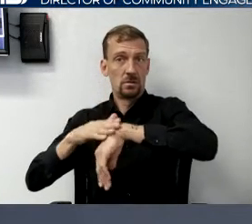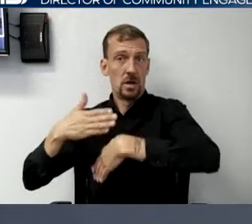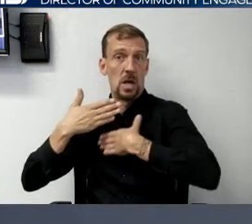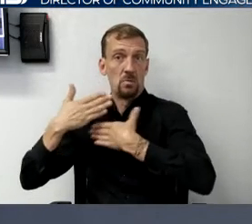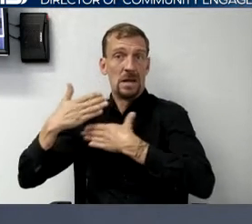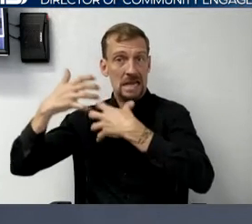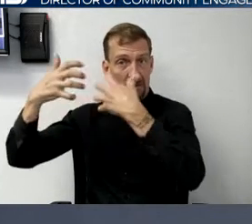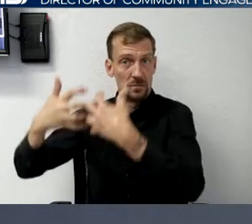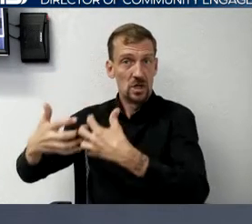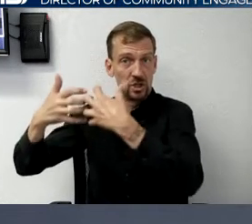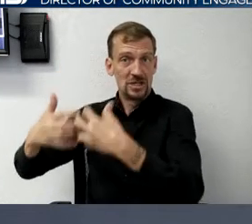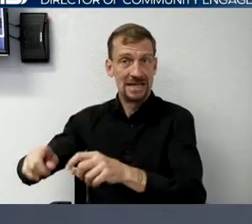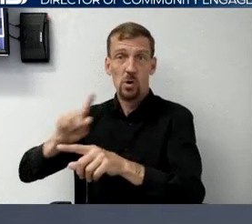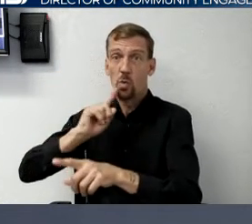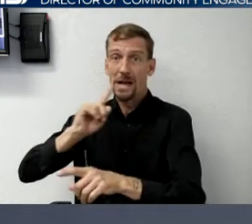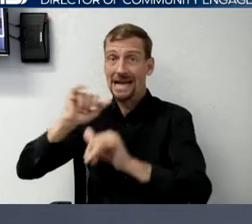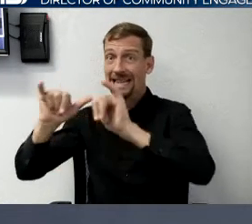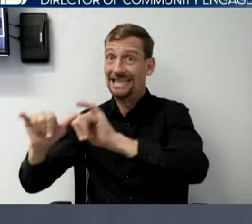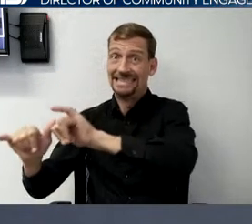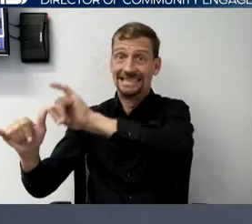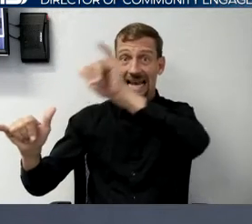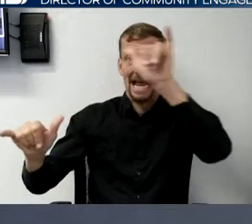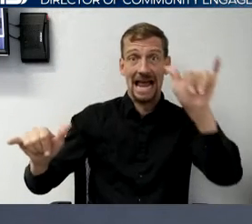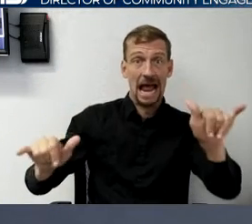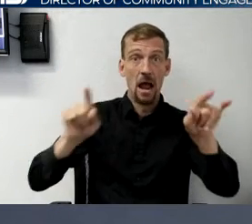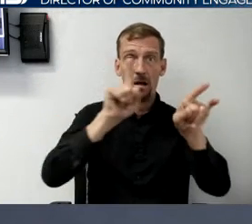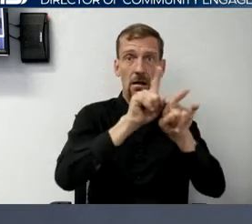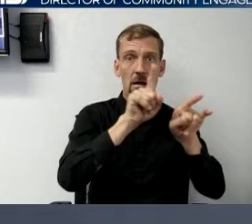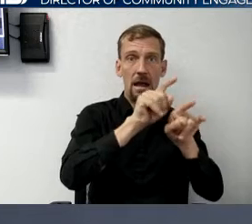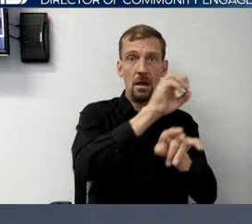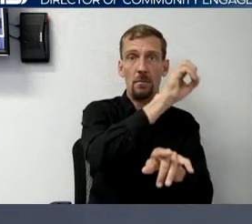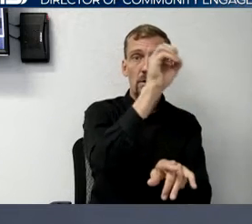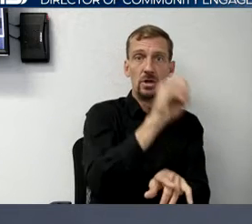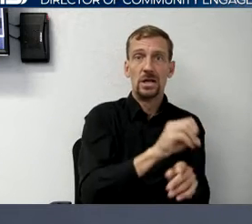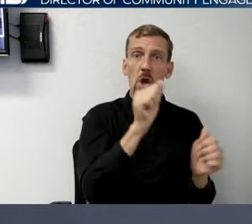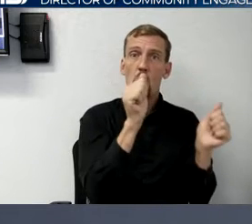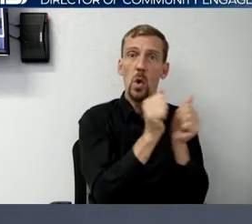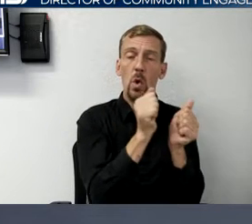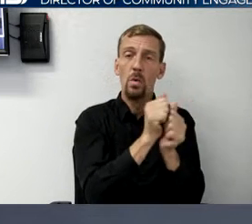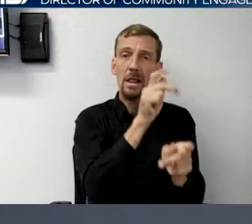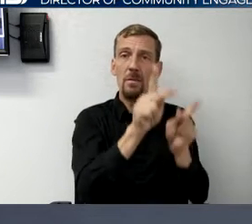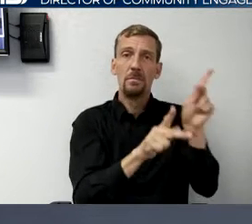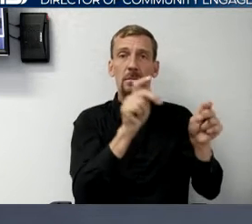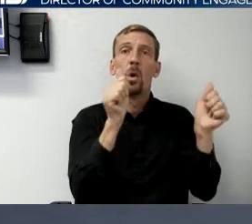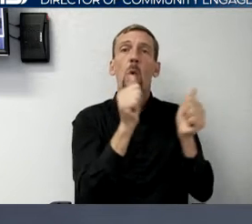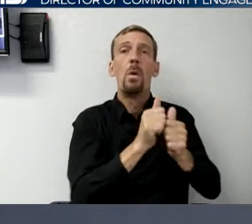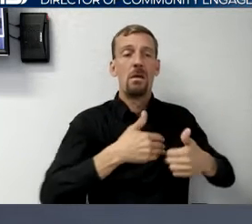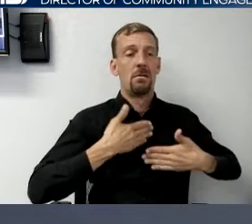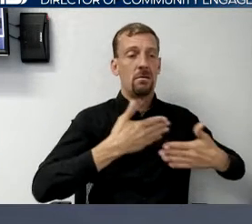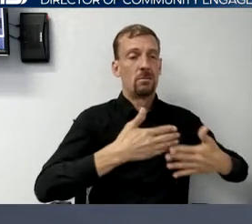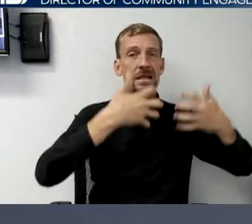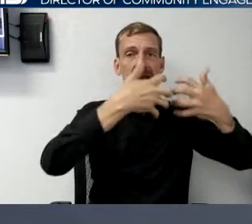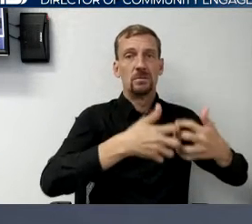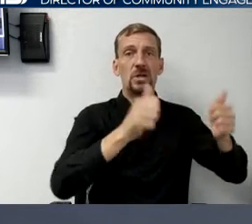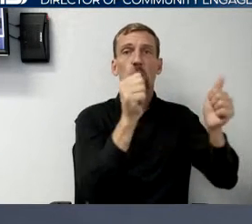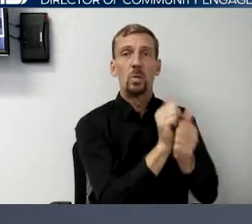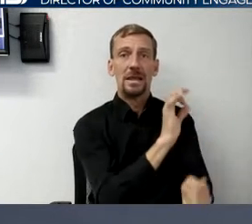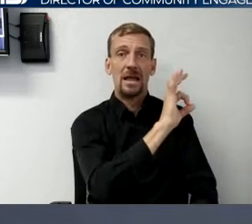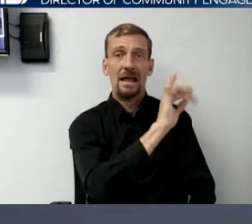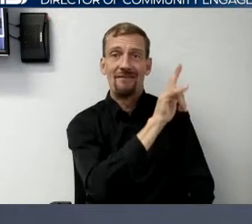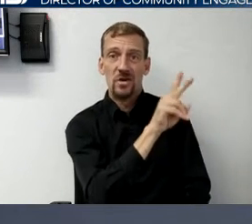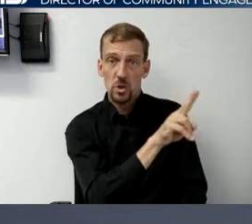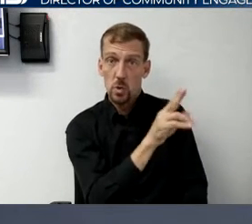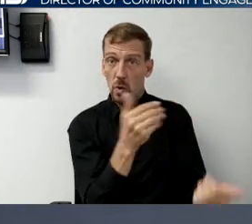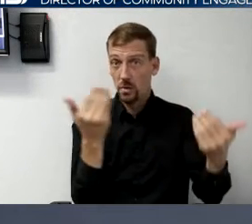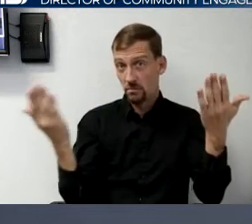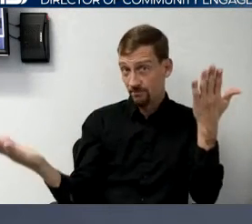ventilators about the same or higher than the percentage of people who end up on ventilators from the flu? And